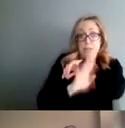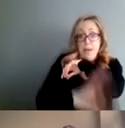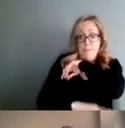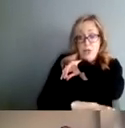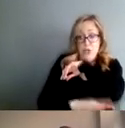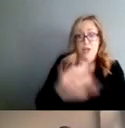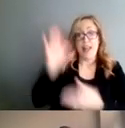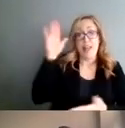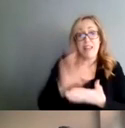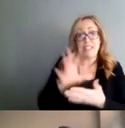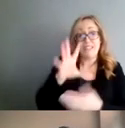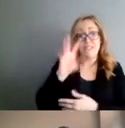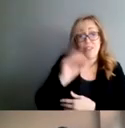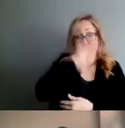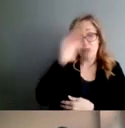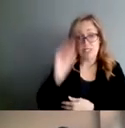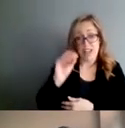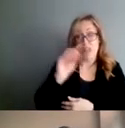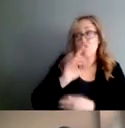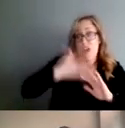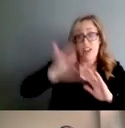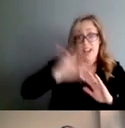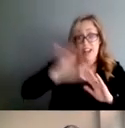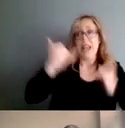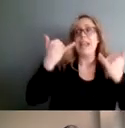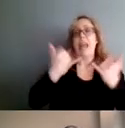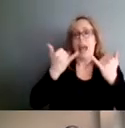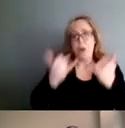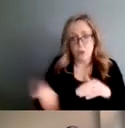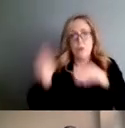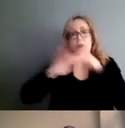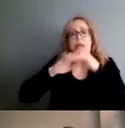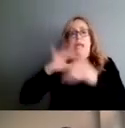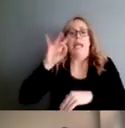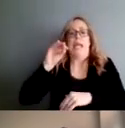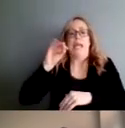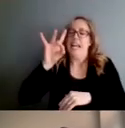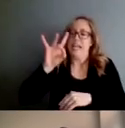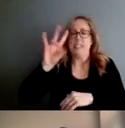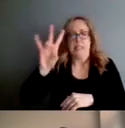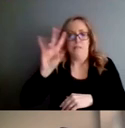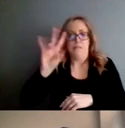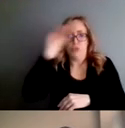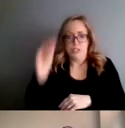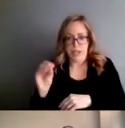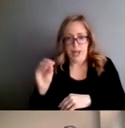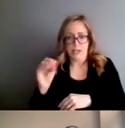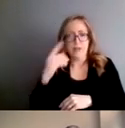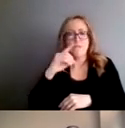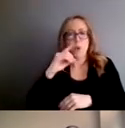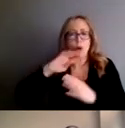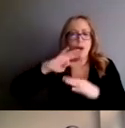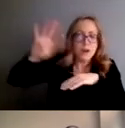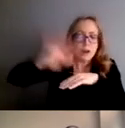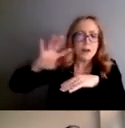than 50% were probably operational, they're now up to 87% of exhaust, ventilation, and fresh